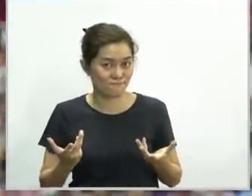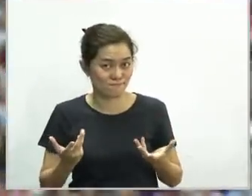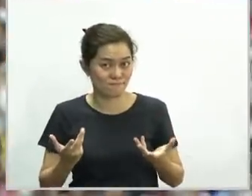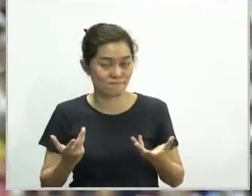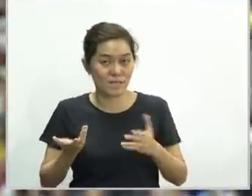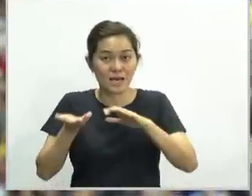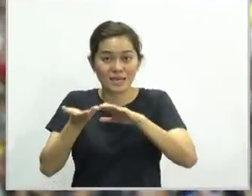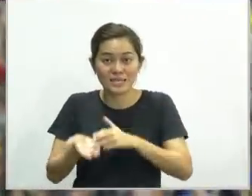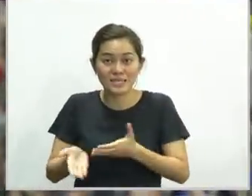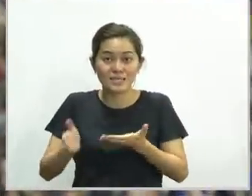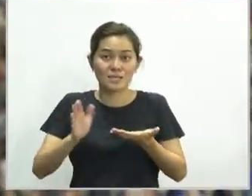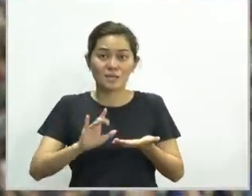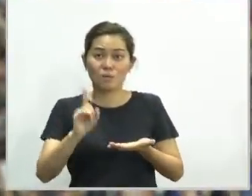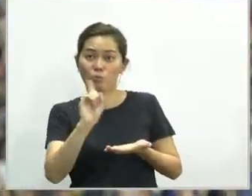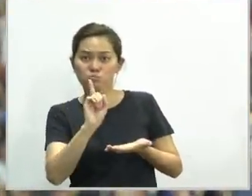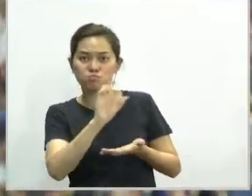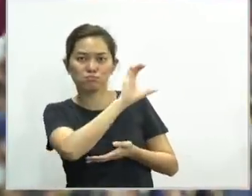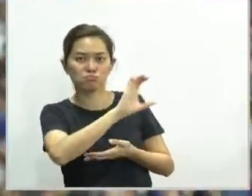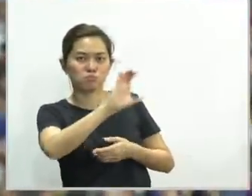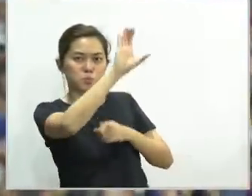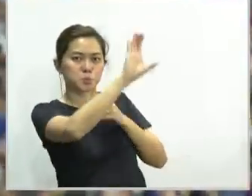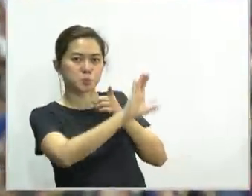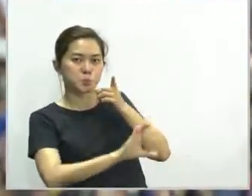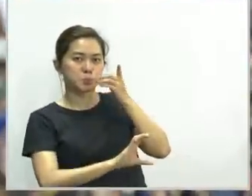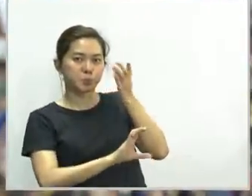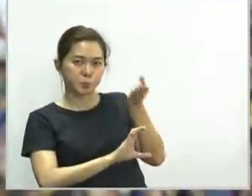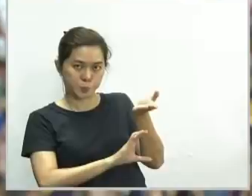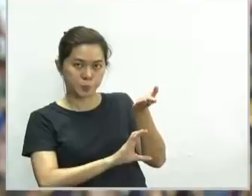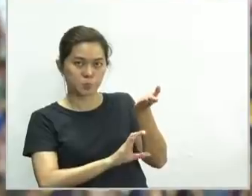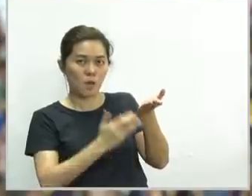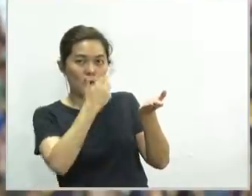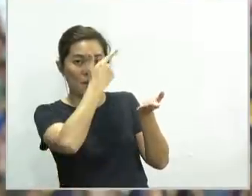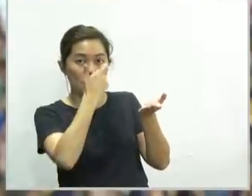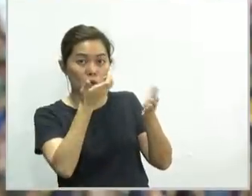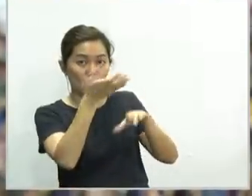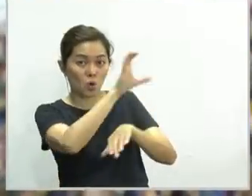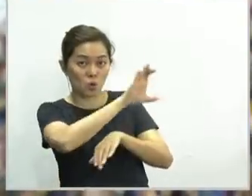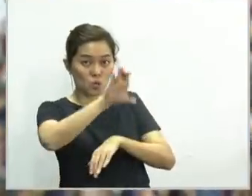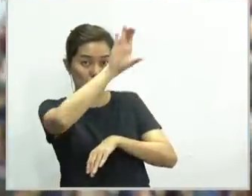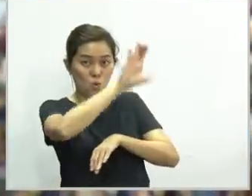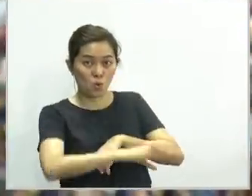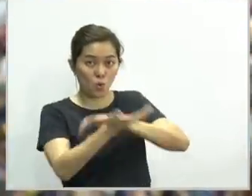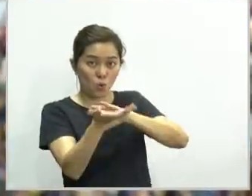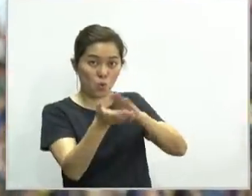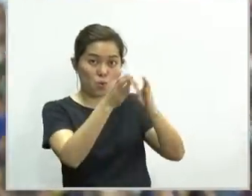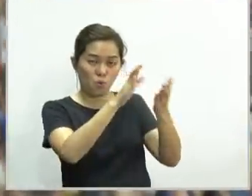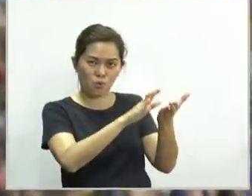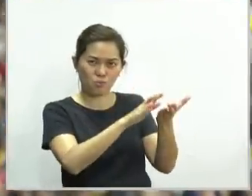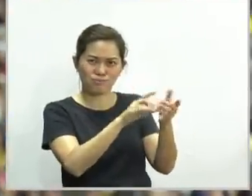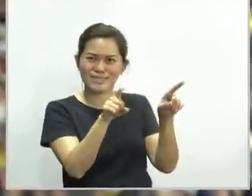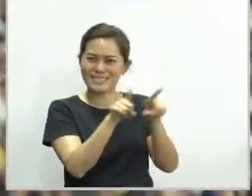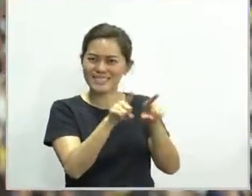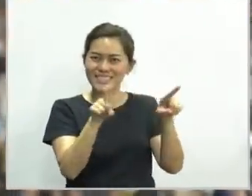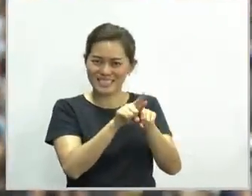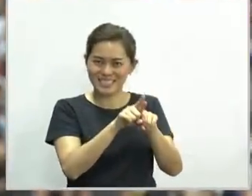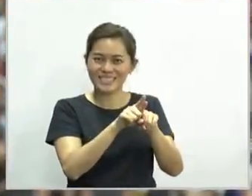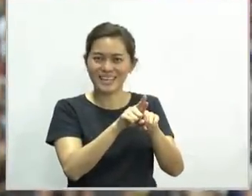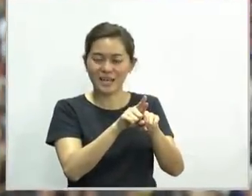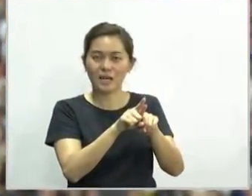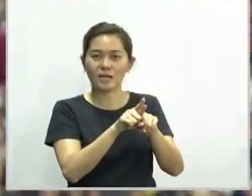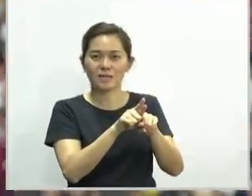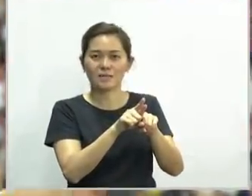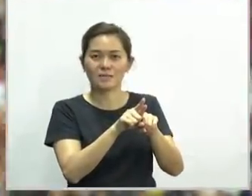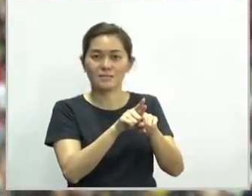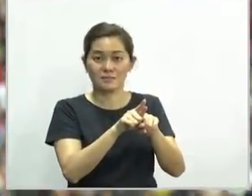to die on a cross, because by dying on a cross, it was as if he was cashing